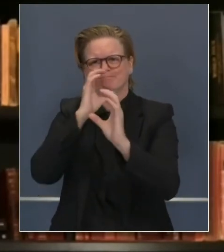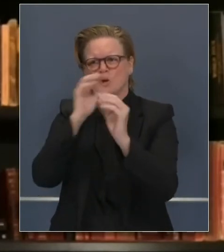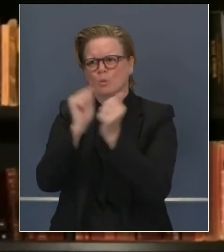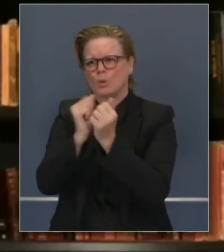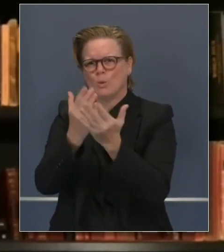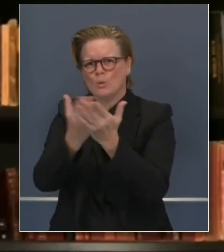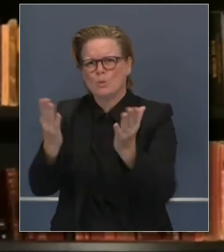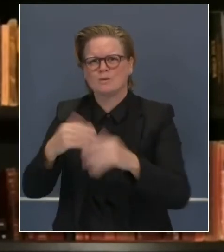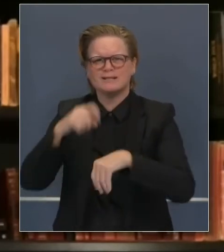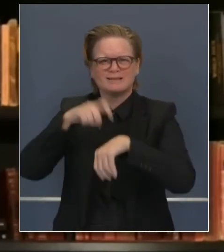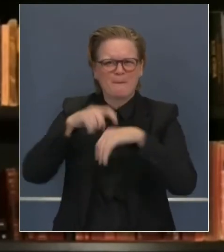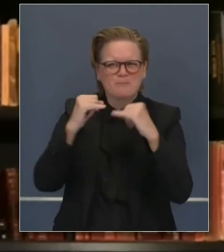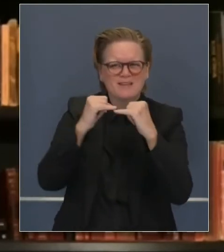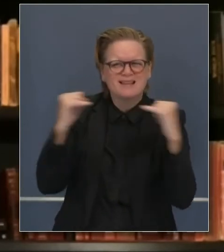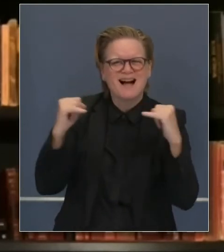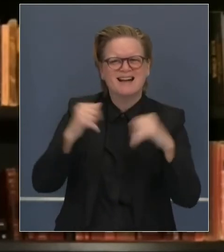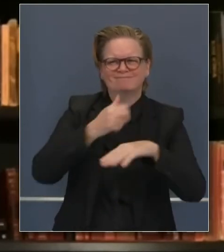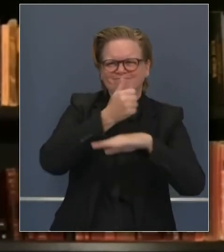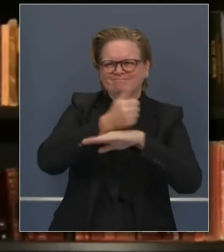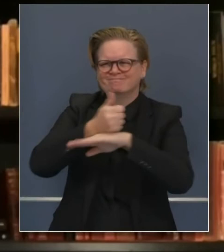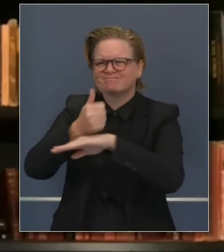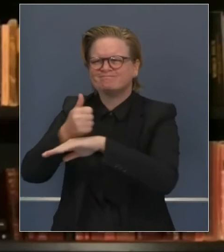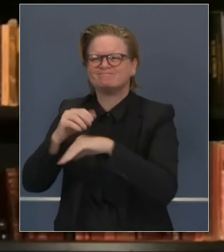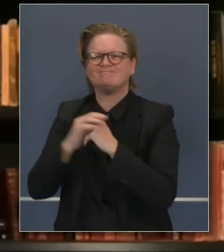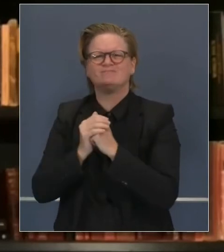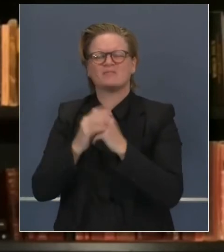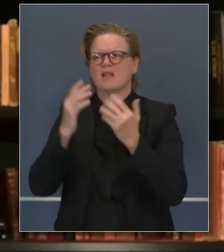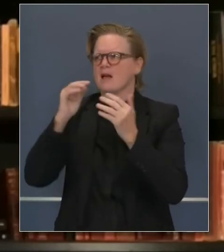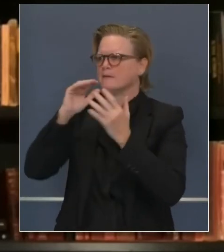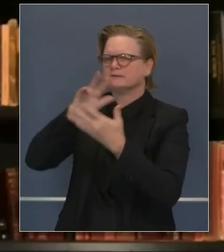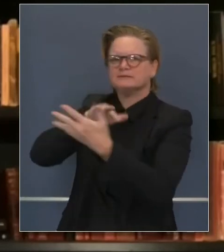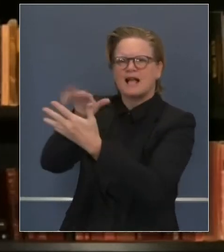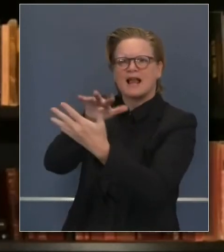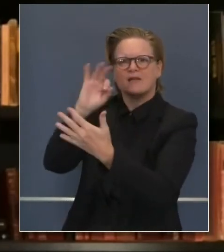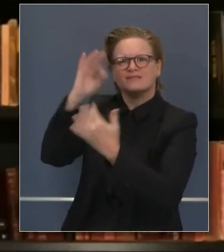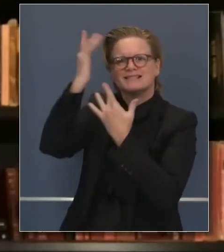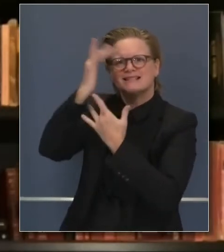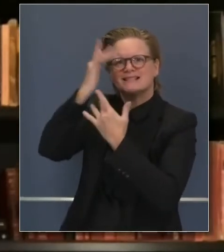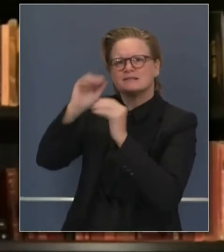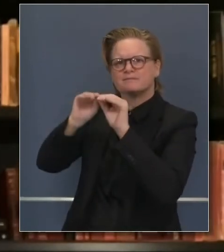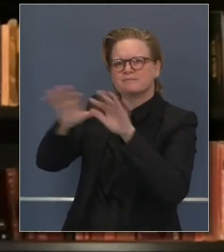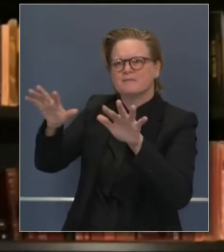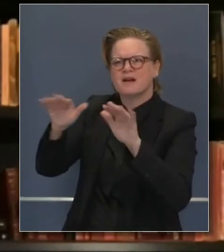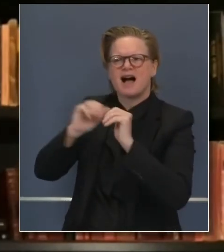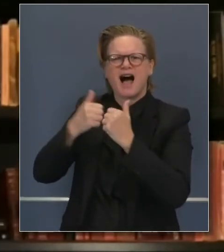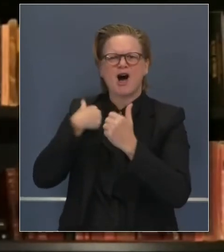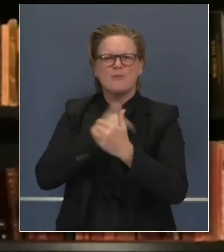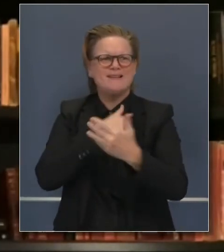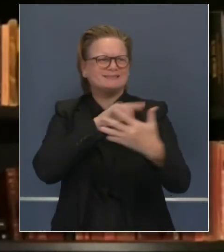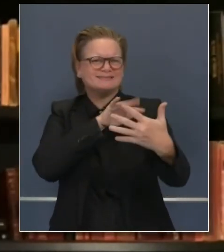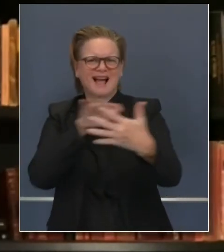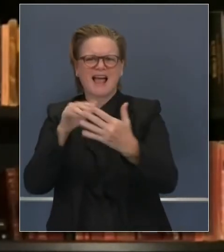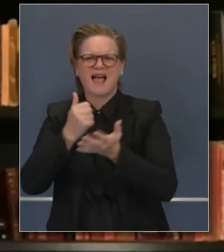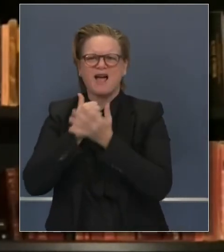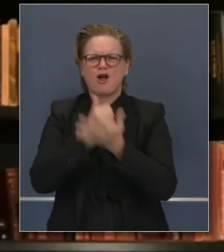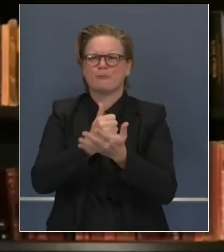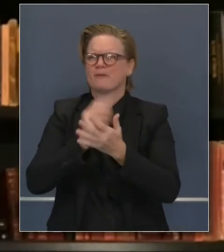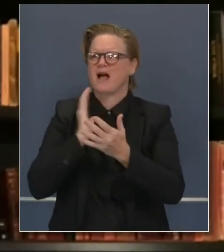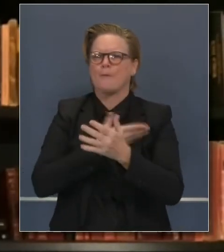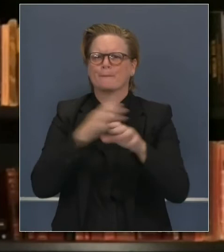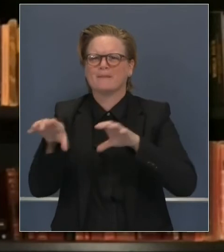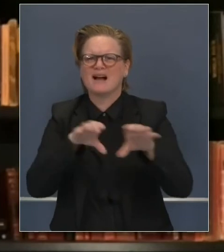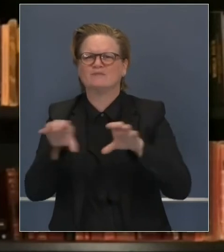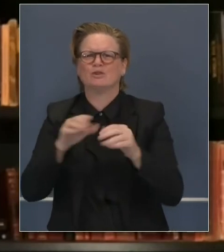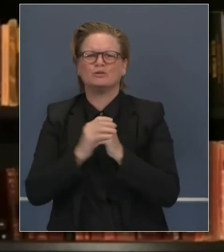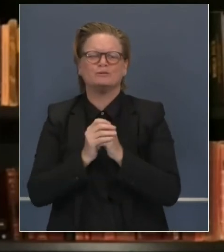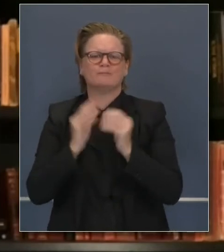and the transmission rates, case rates and positivity rates relates to this disease, but also now monitoring very